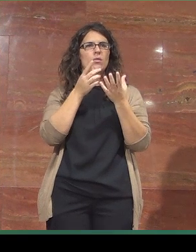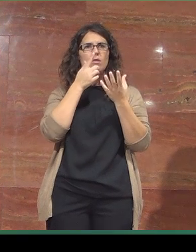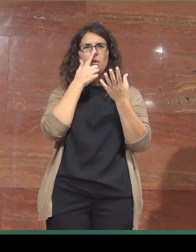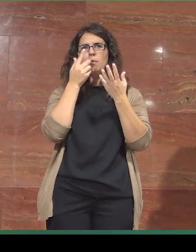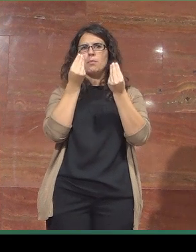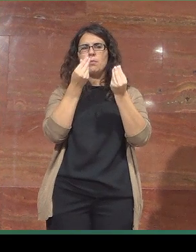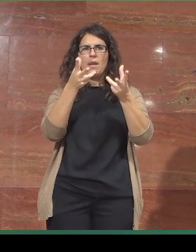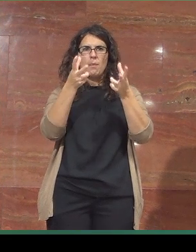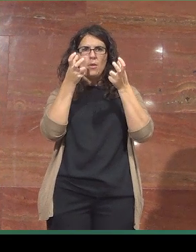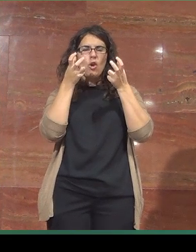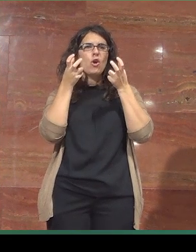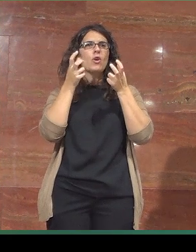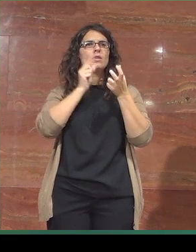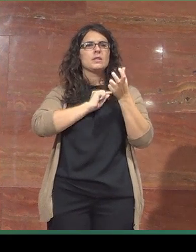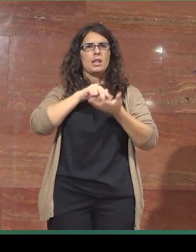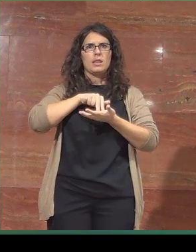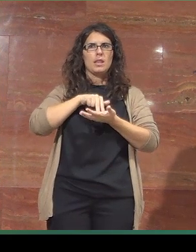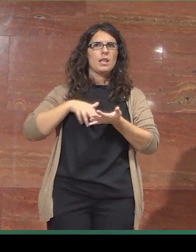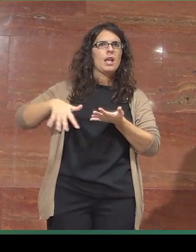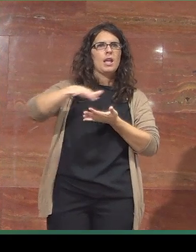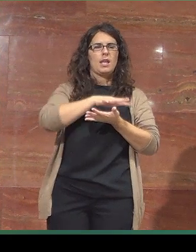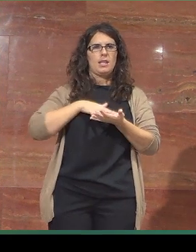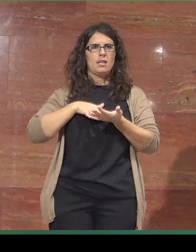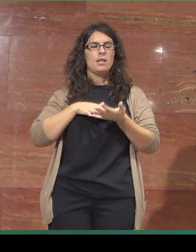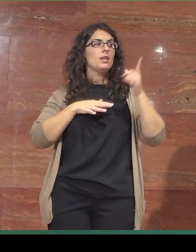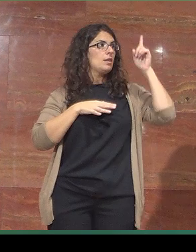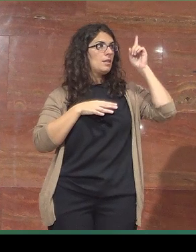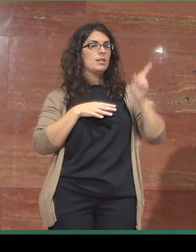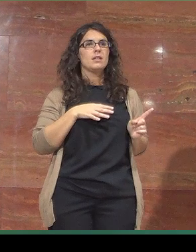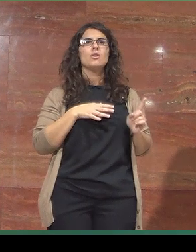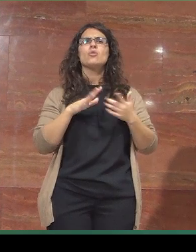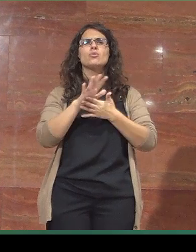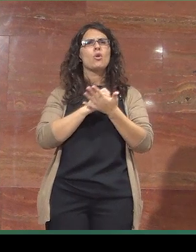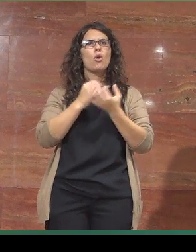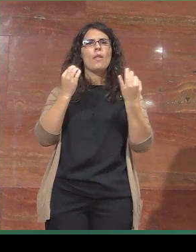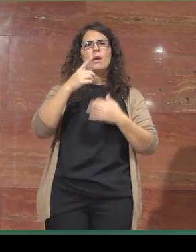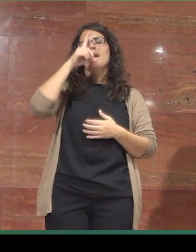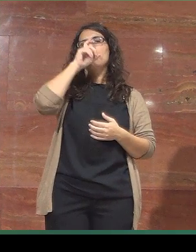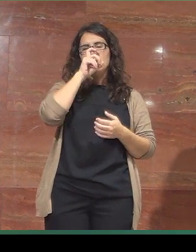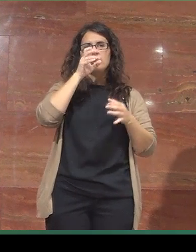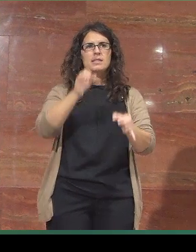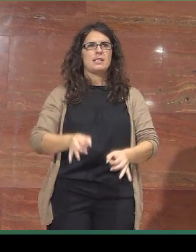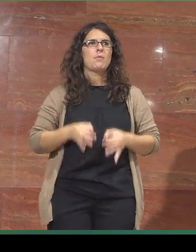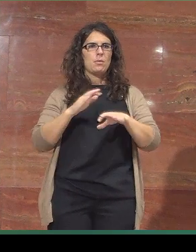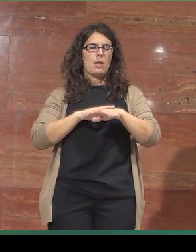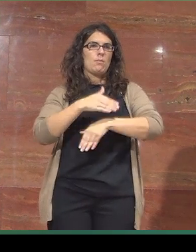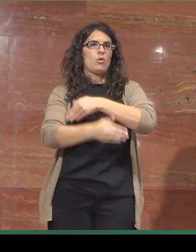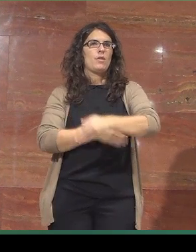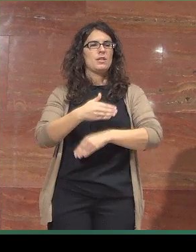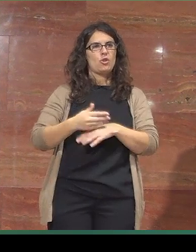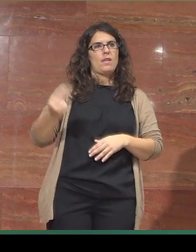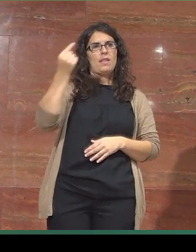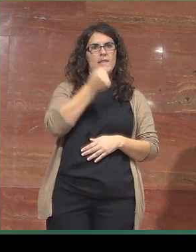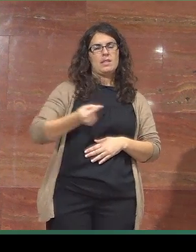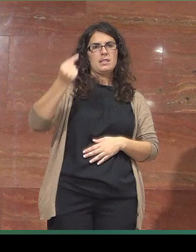place. All of these things need to be judged as part of signing off a design process. And I think that's a very helpful way